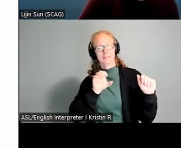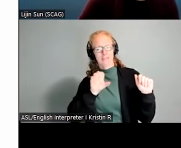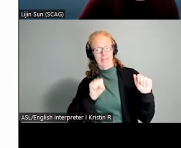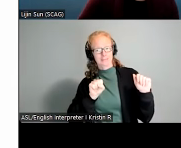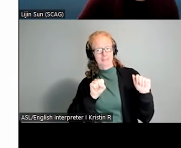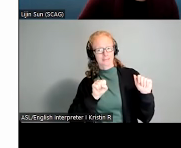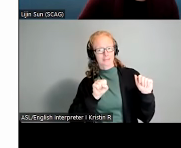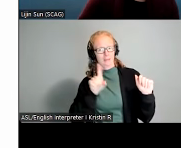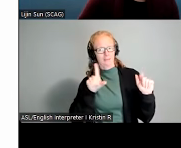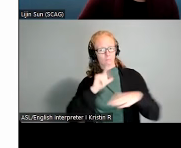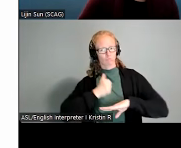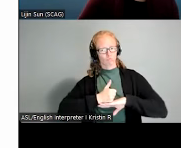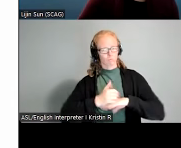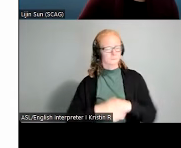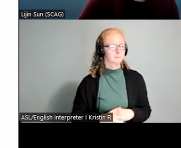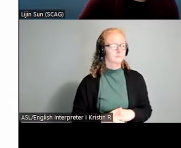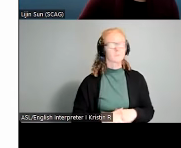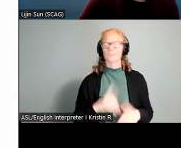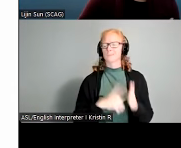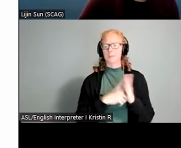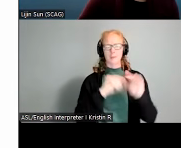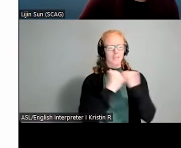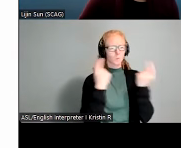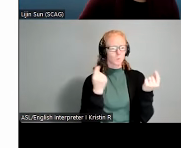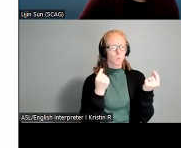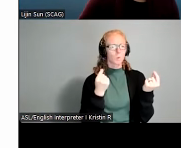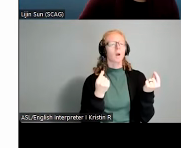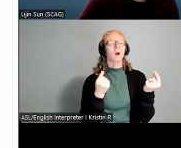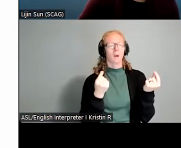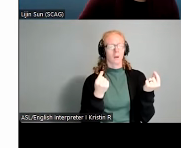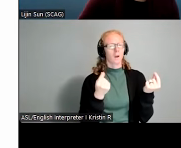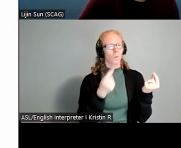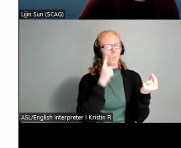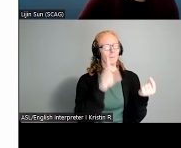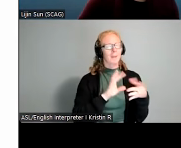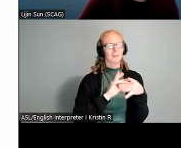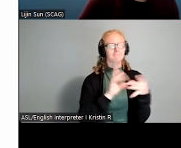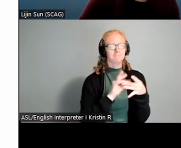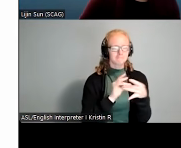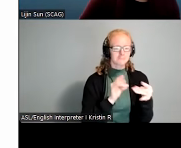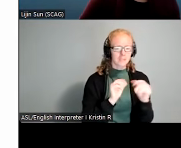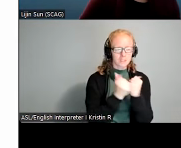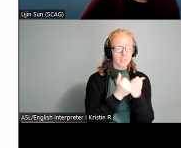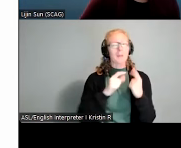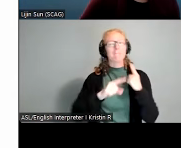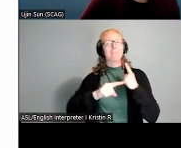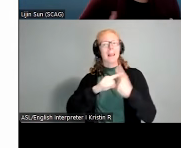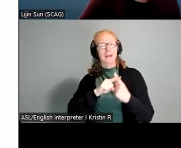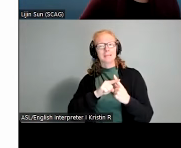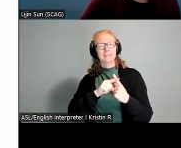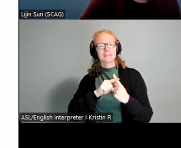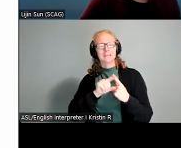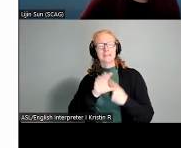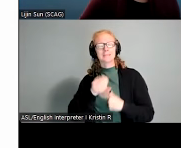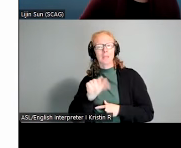to note is that sometimes an agency can be a public commenting agency as well as a CEQA responsible agency for the